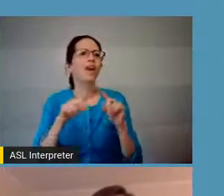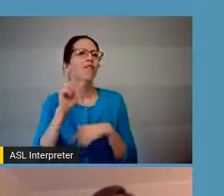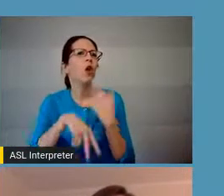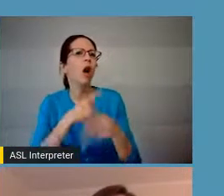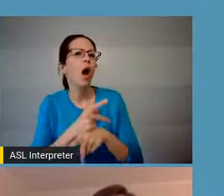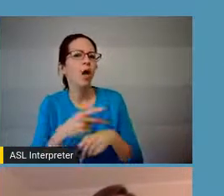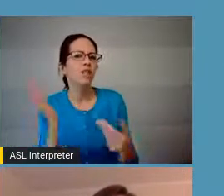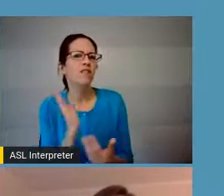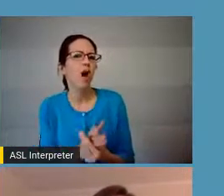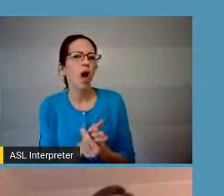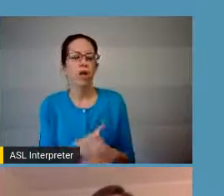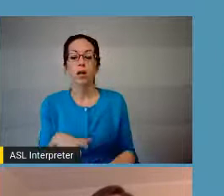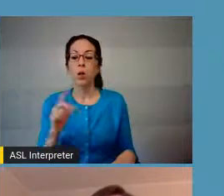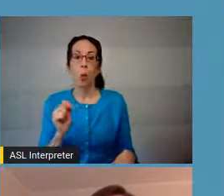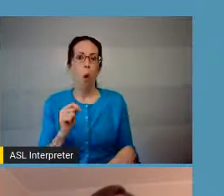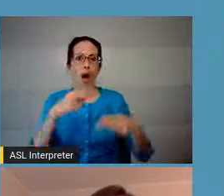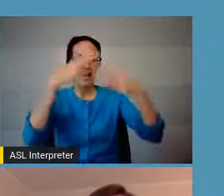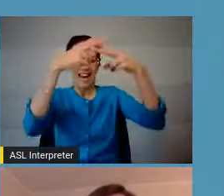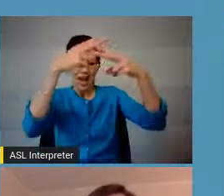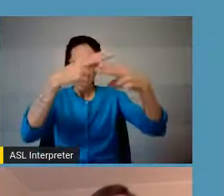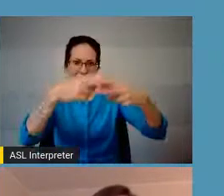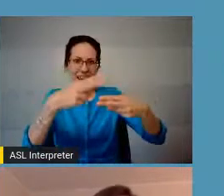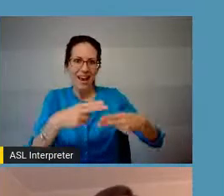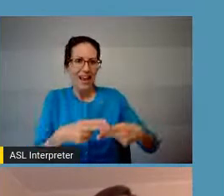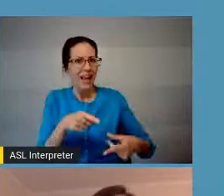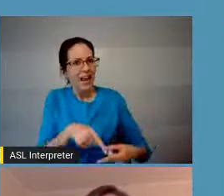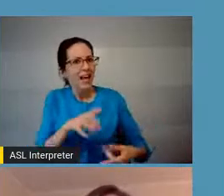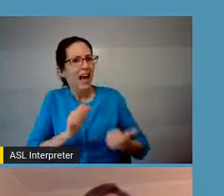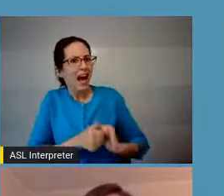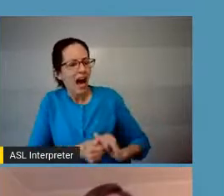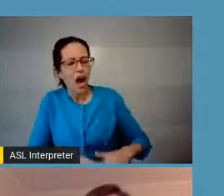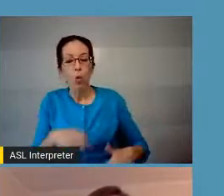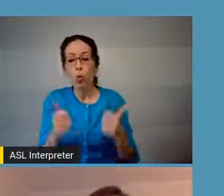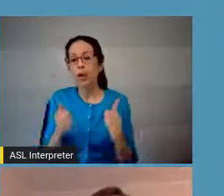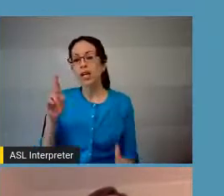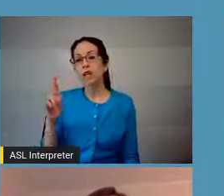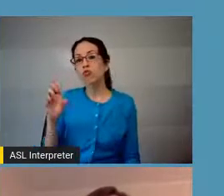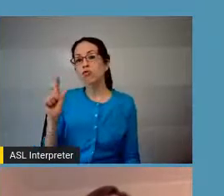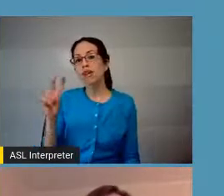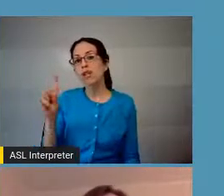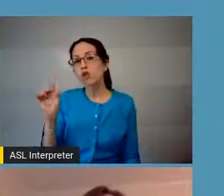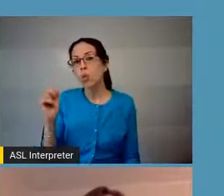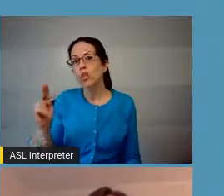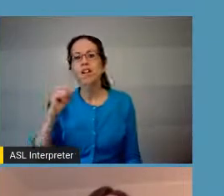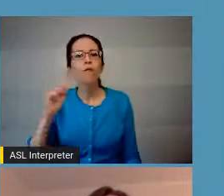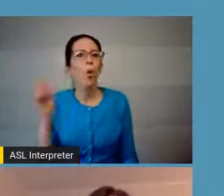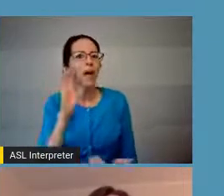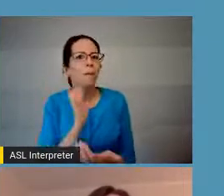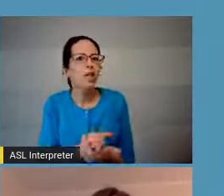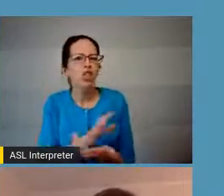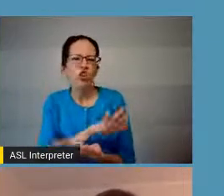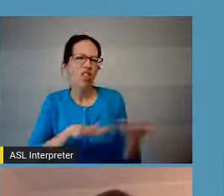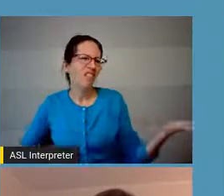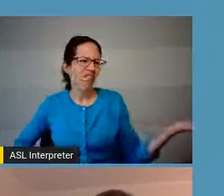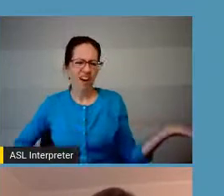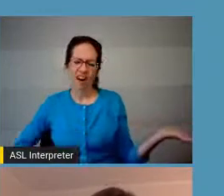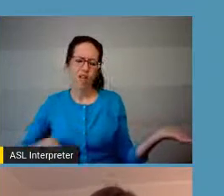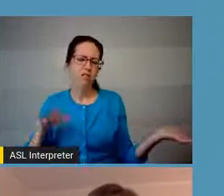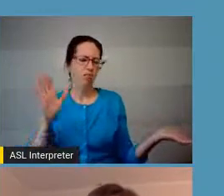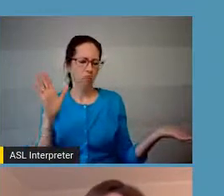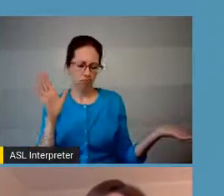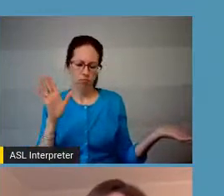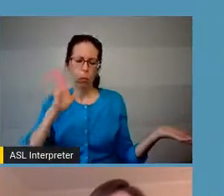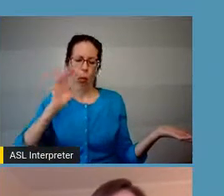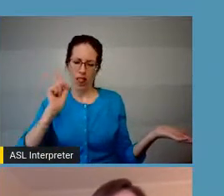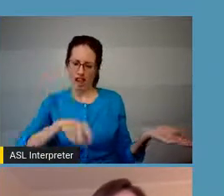What naming conventions? What resolution for images? All that sort of stuff. Again, this is all stuff that you should write down